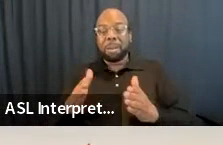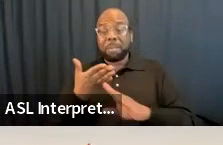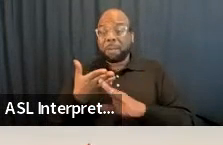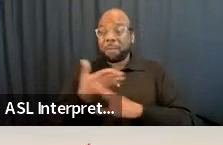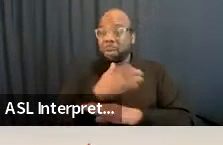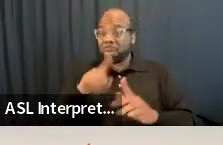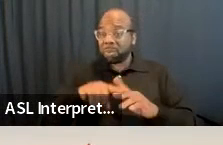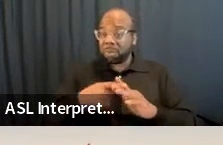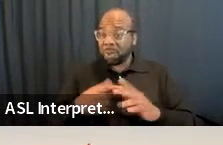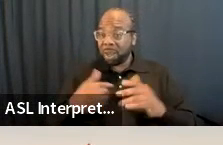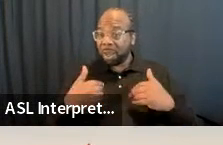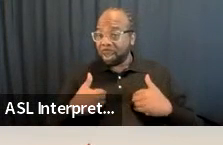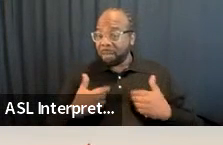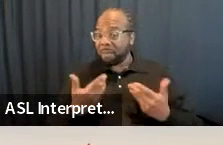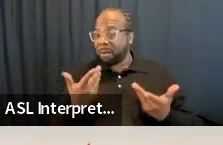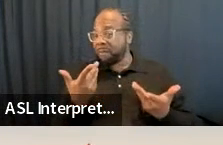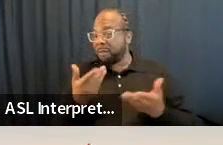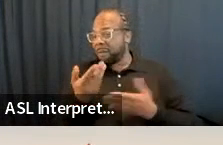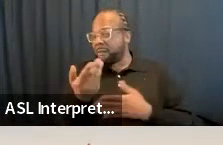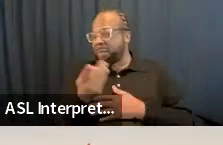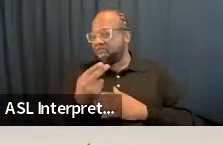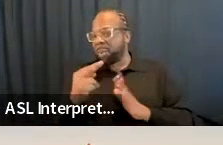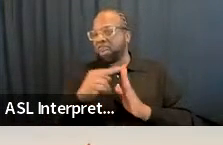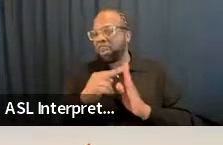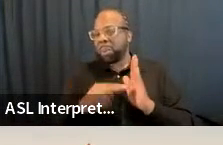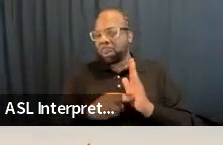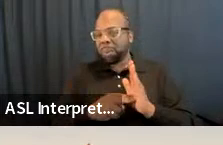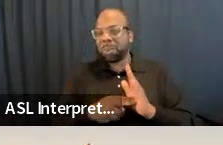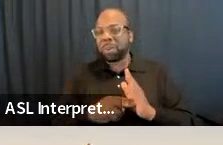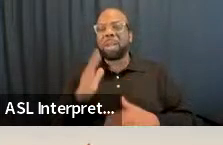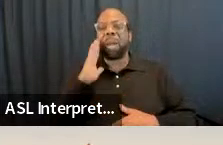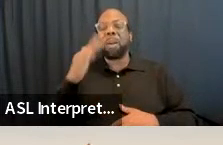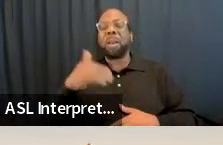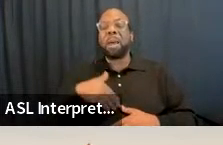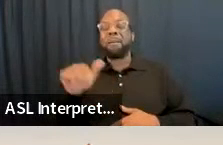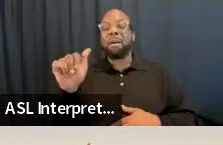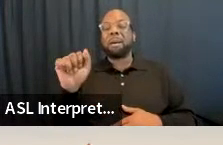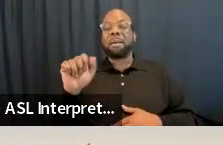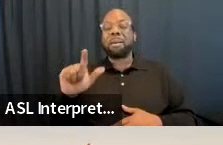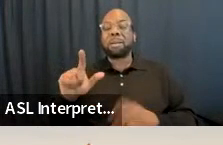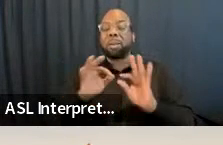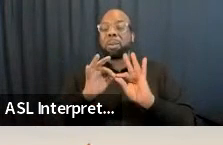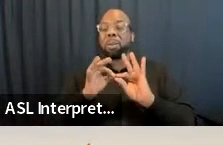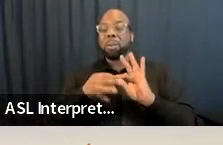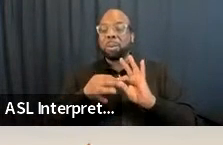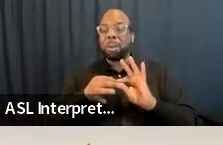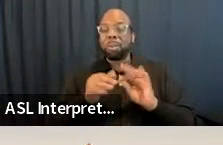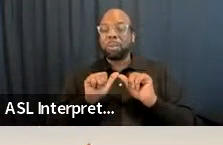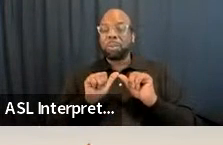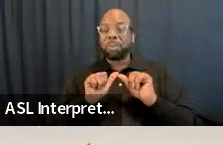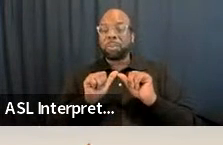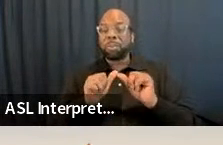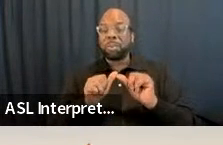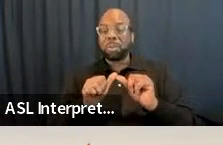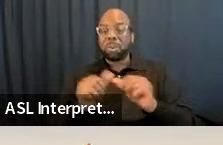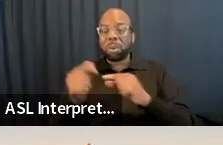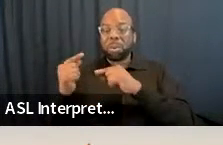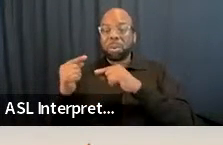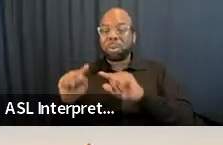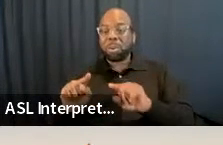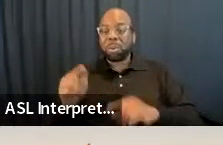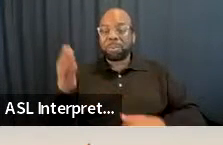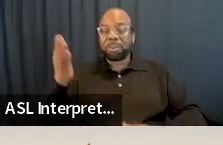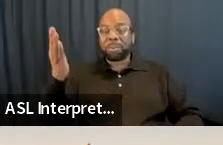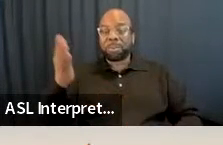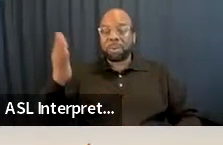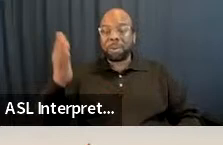few housekeeping notes. There will be American Sign Language interpretation throughout the duration of the